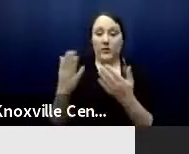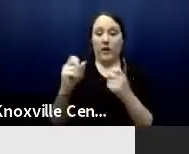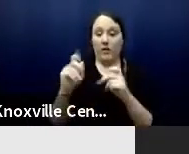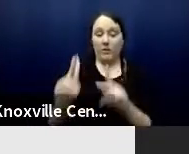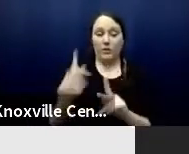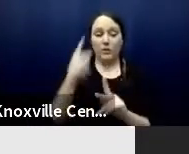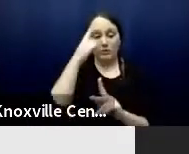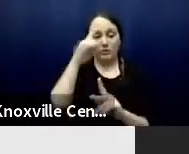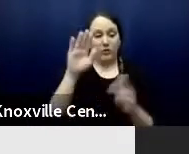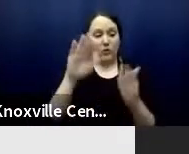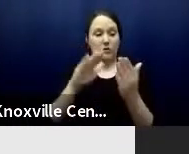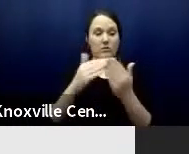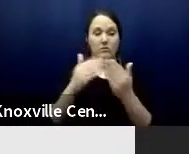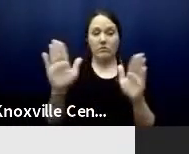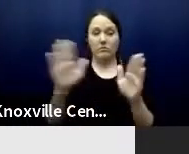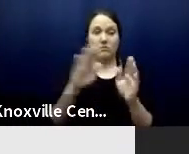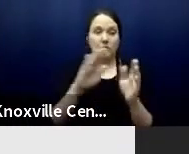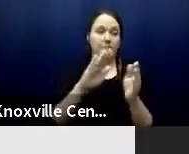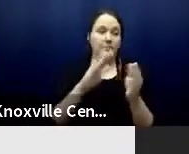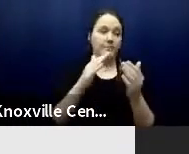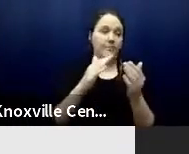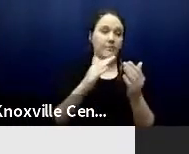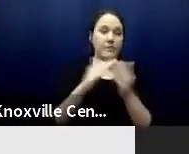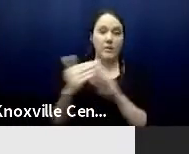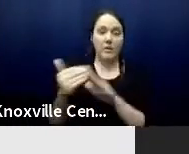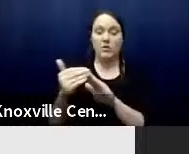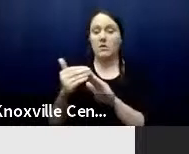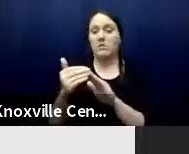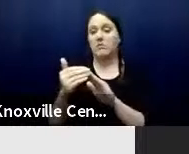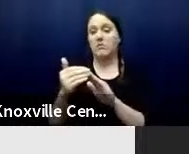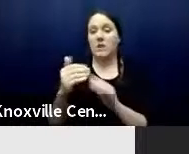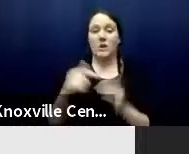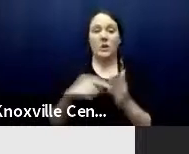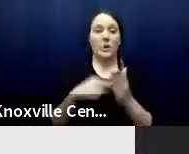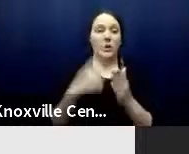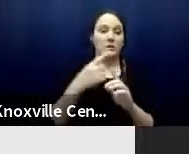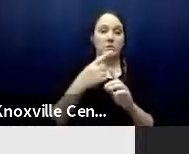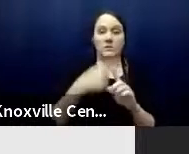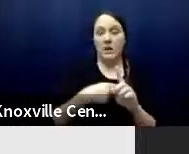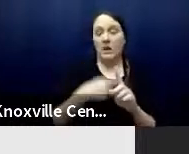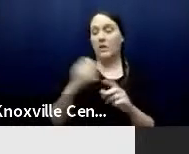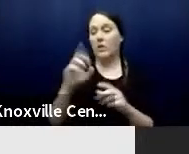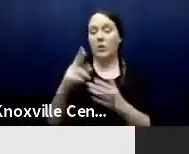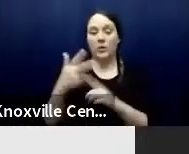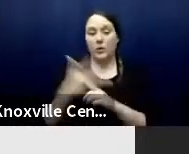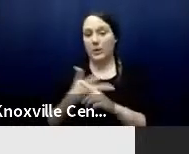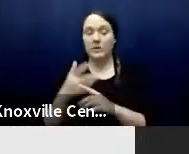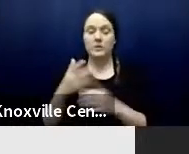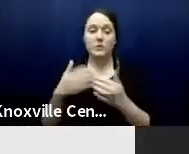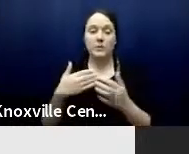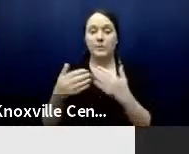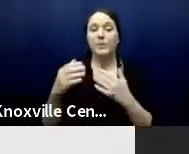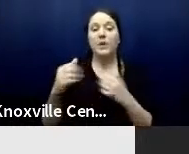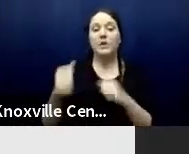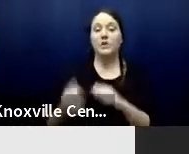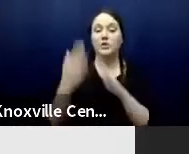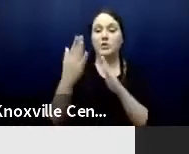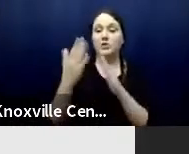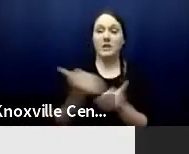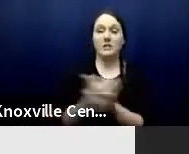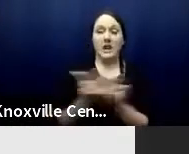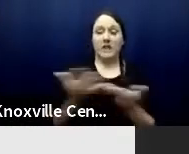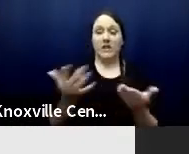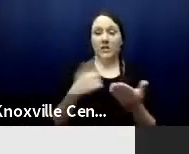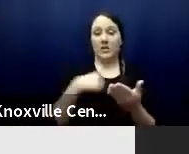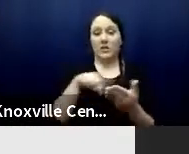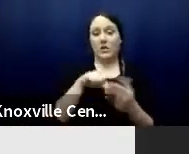opportunity, from 1 month to once every 3 months, whatever our timing is, to address matters relevant to the duties and responsibilities